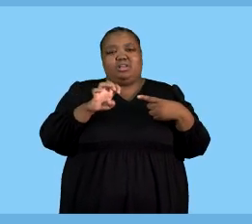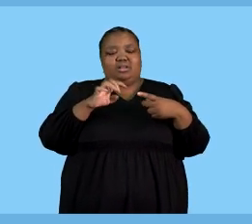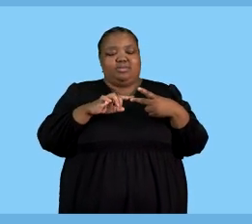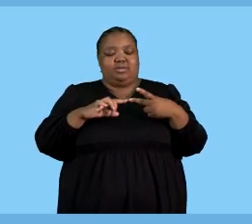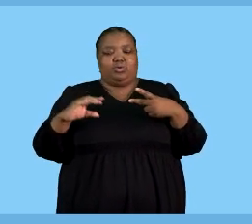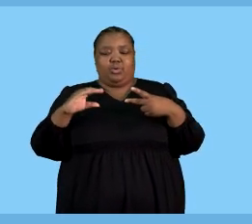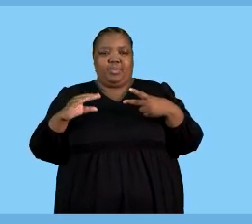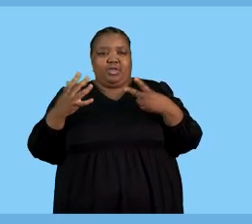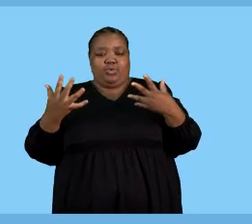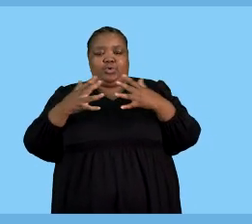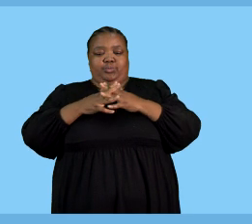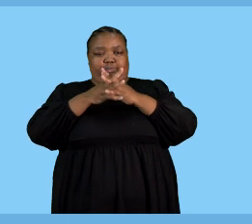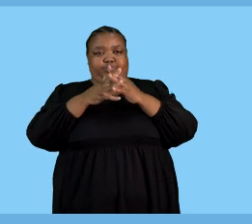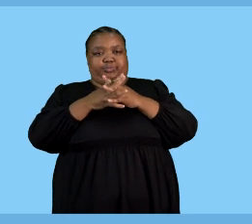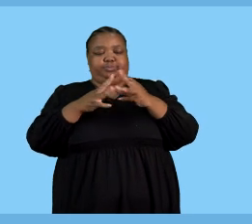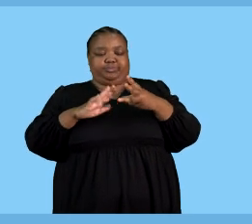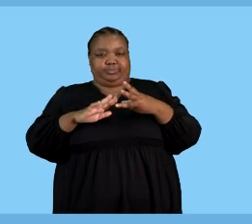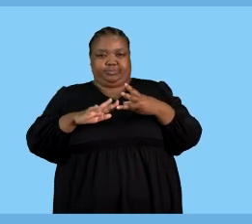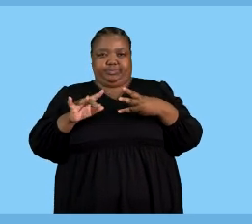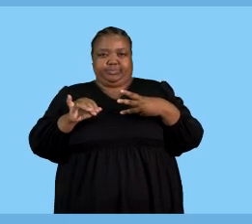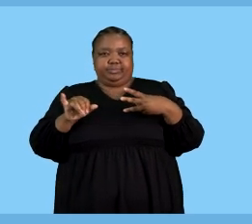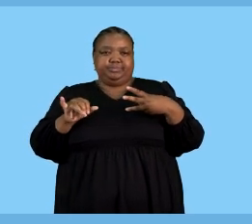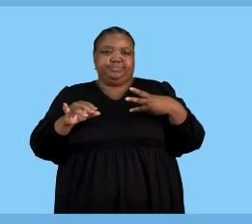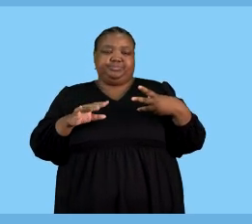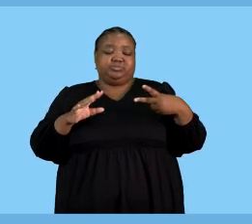mixture? Sugar is not an element.